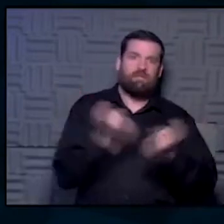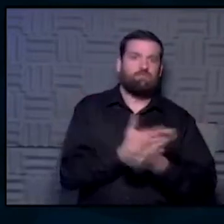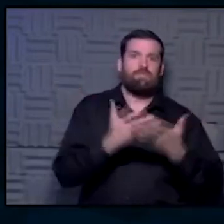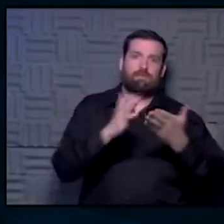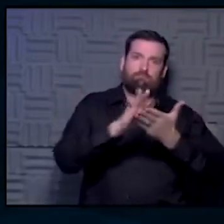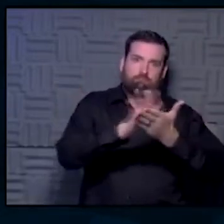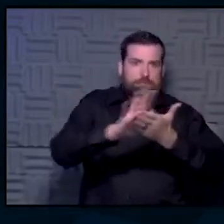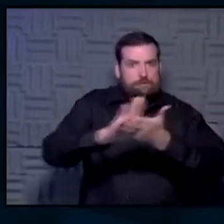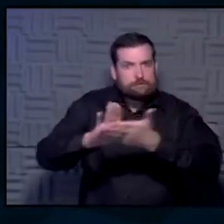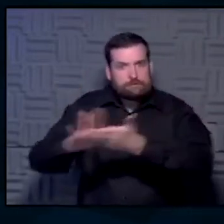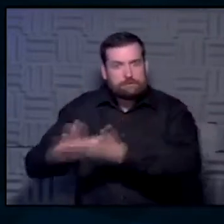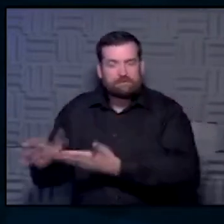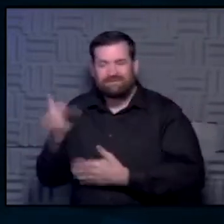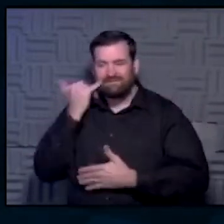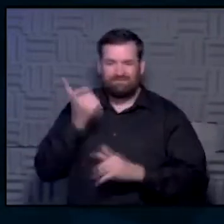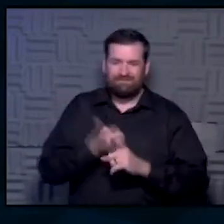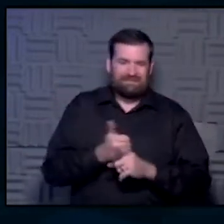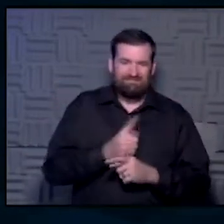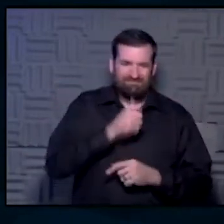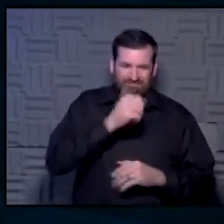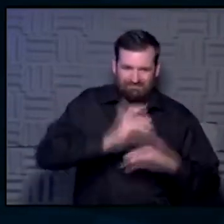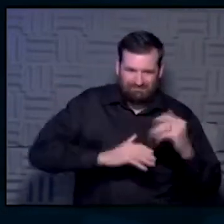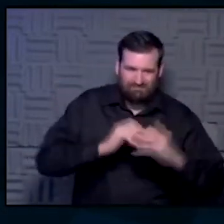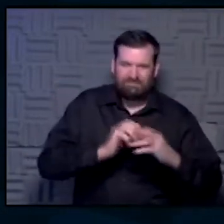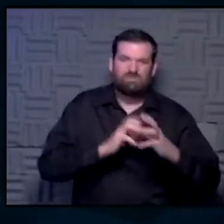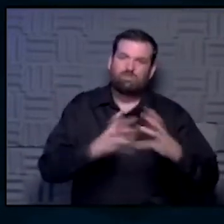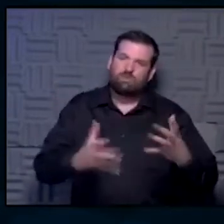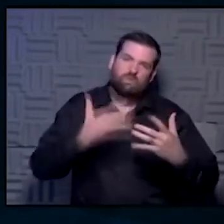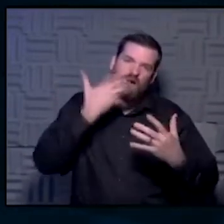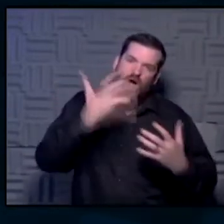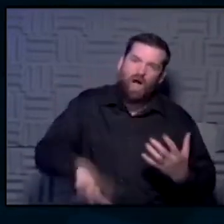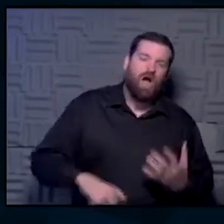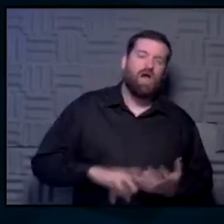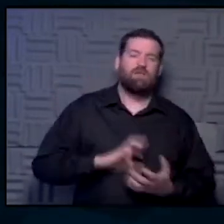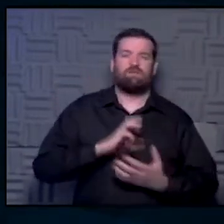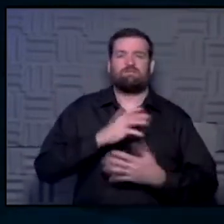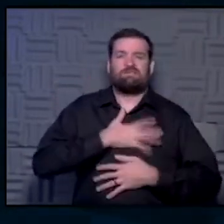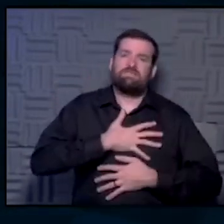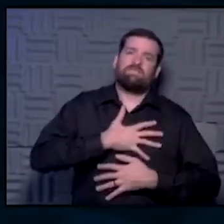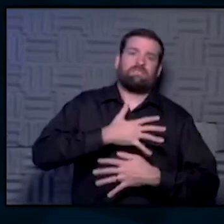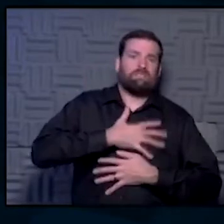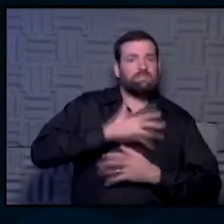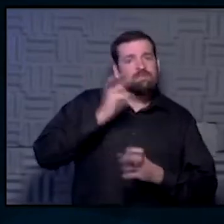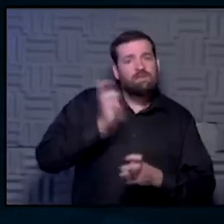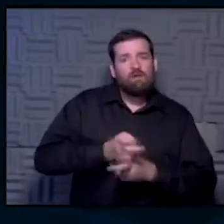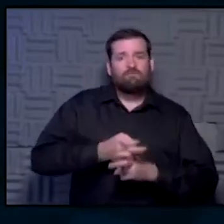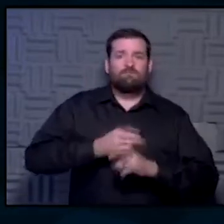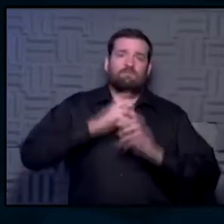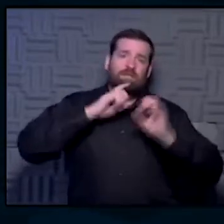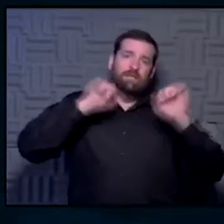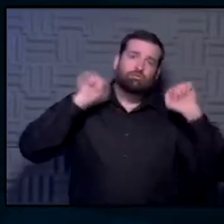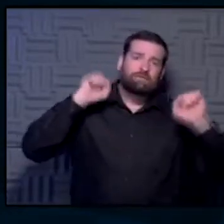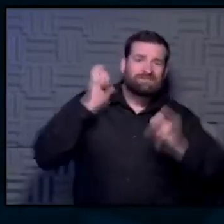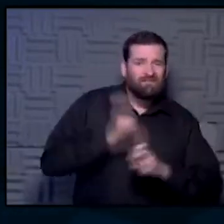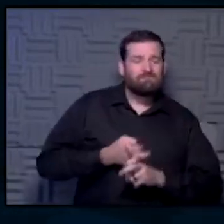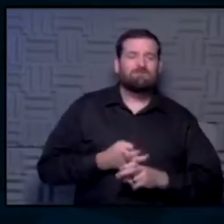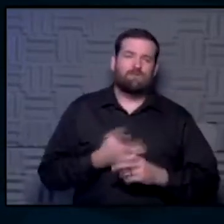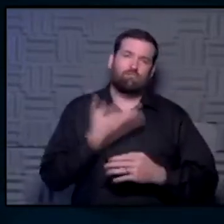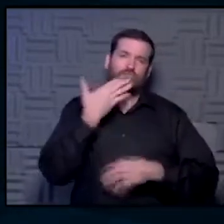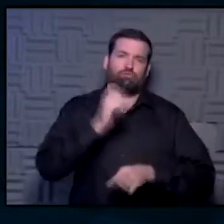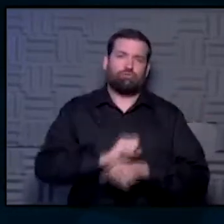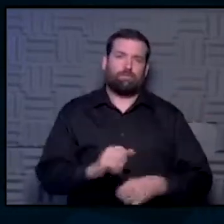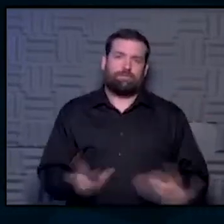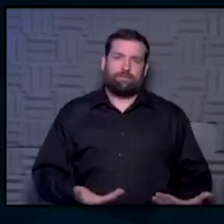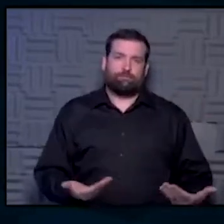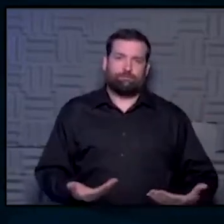if people are uncomfortable, because it's too hot and it causes them difficulty breathing or doing their exercise, they've done a good job here of